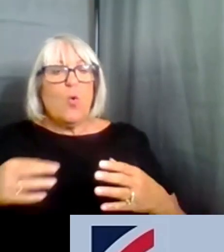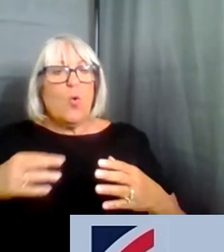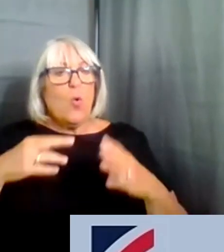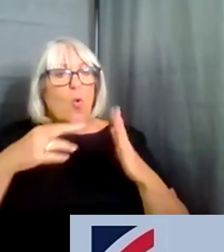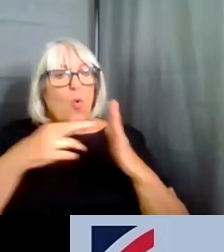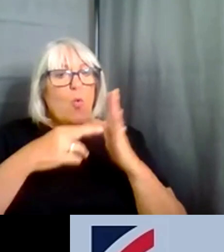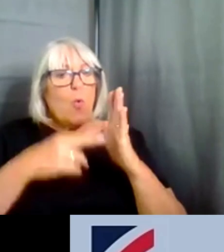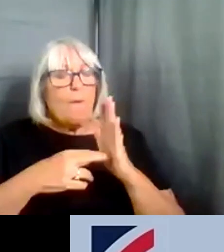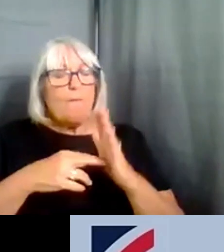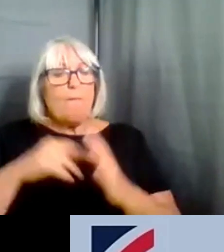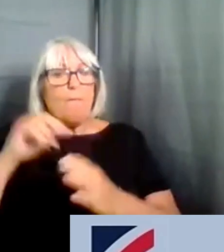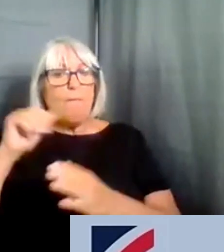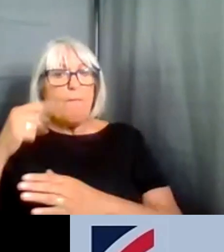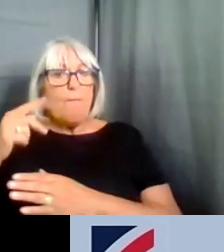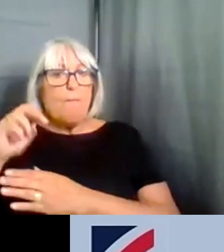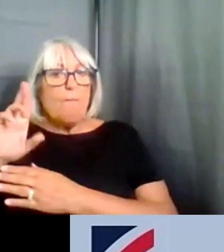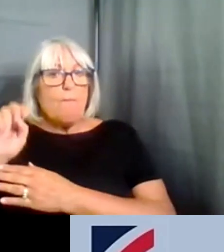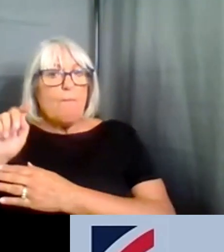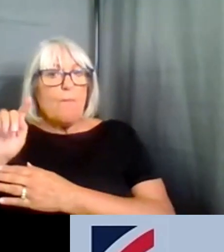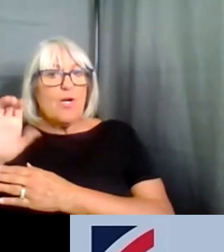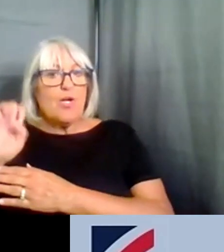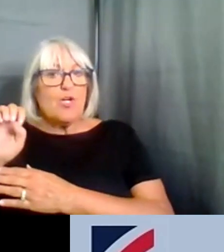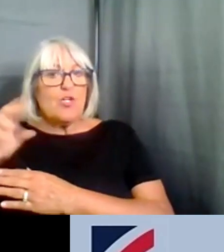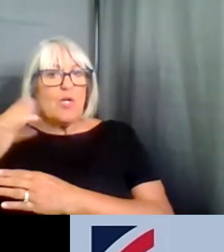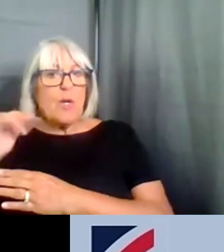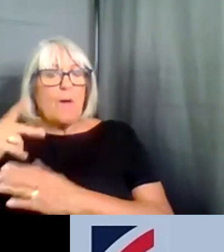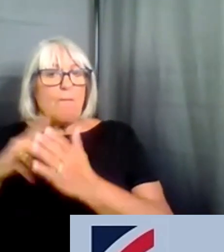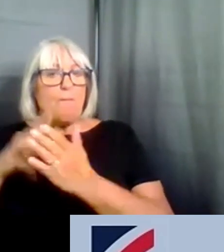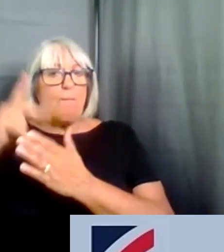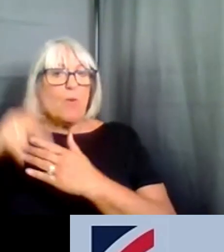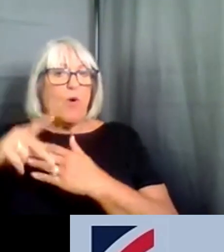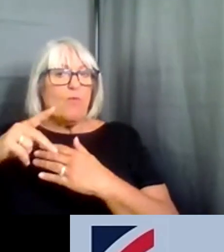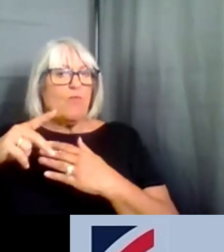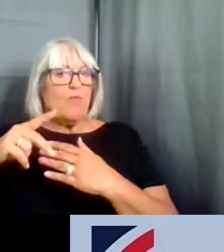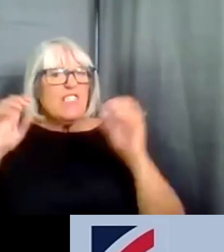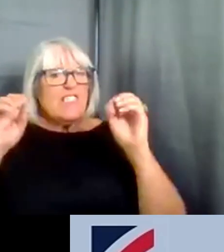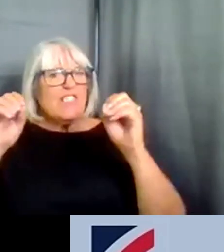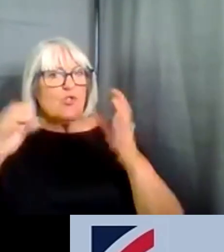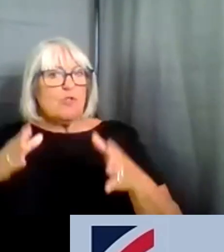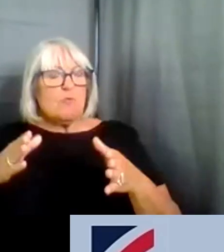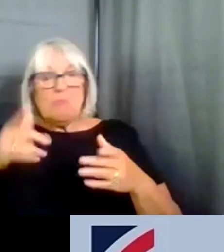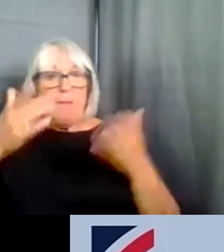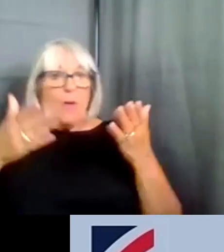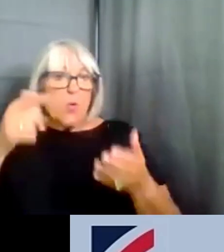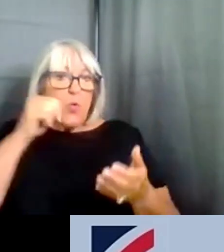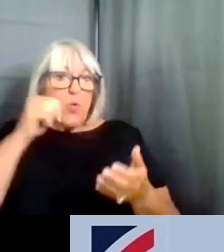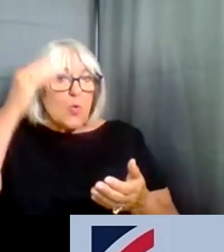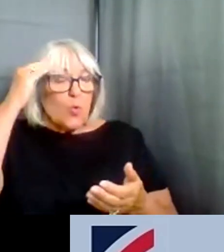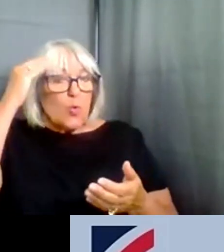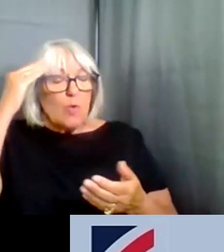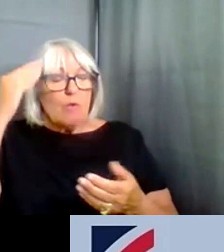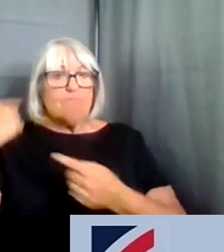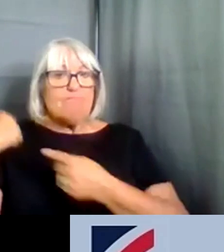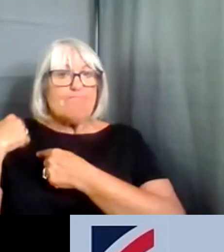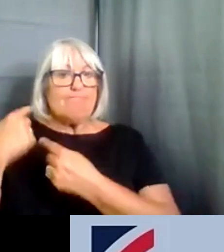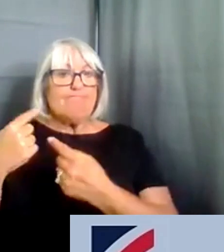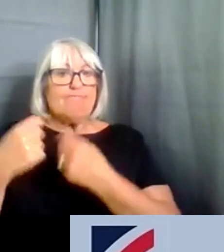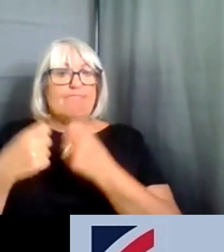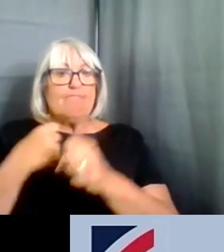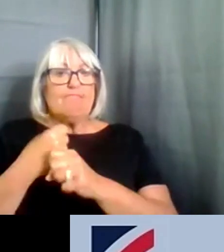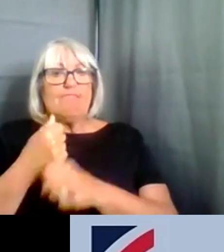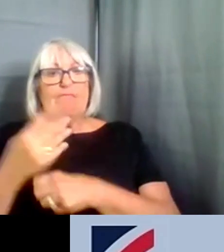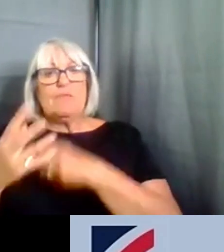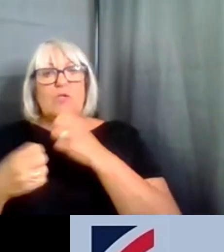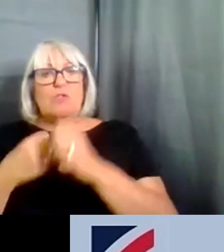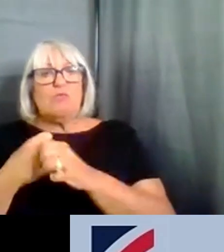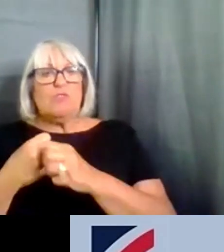teachers. For those of you who are less familiar with this, a couple of years ago, there were 0 states with registered apprenticeship programs